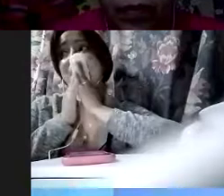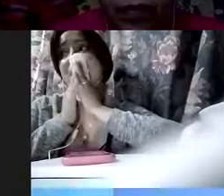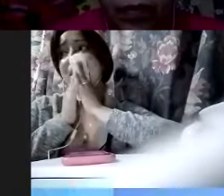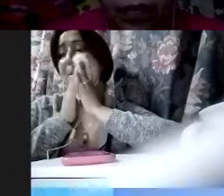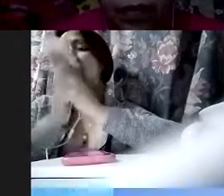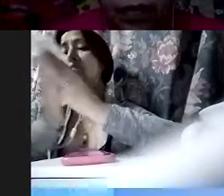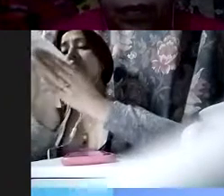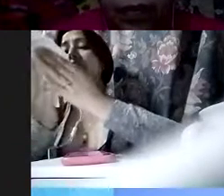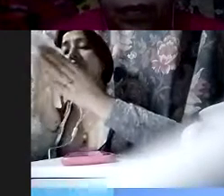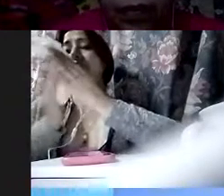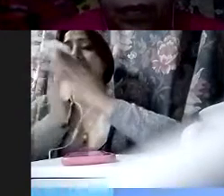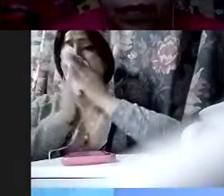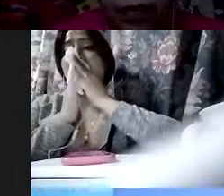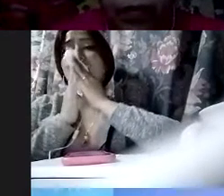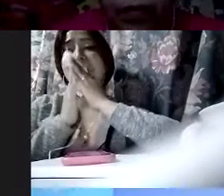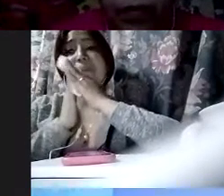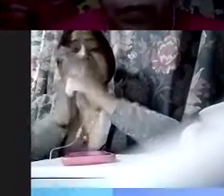In my case,